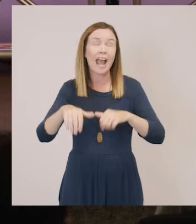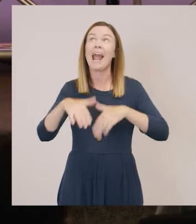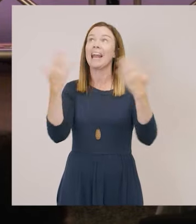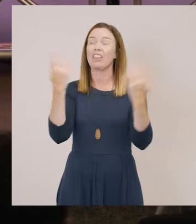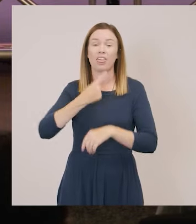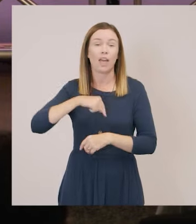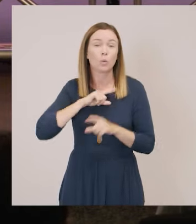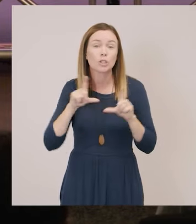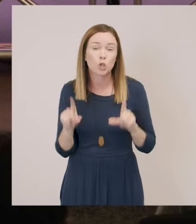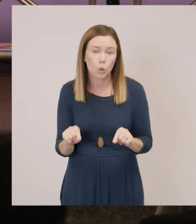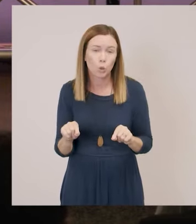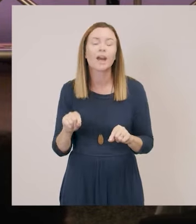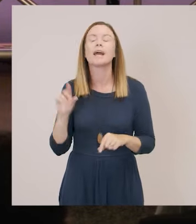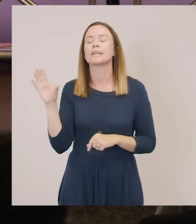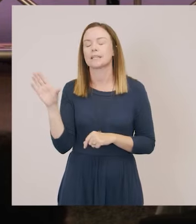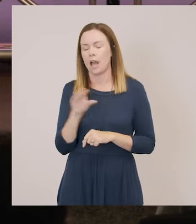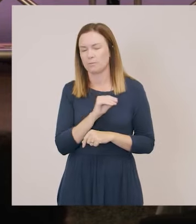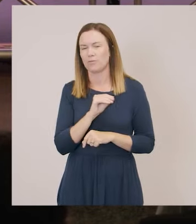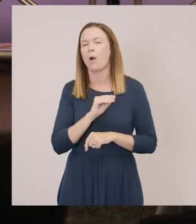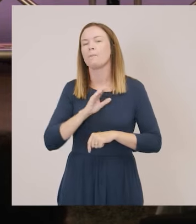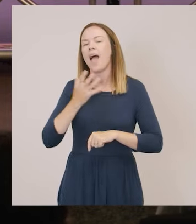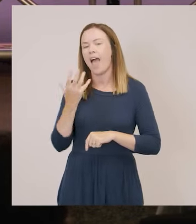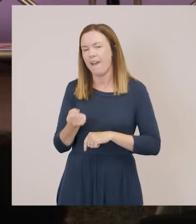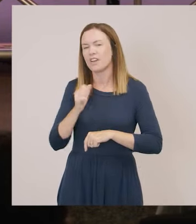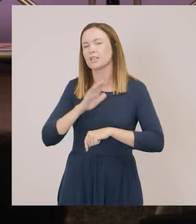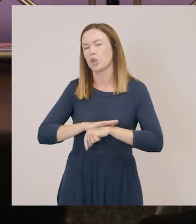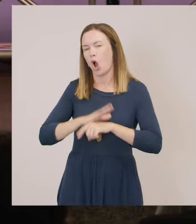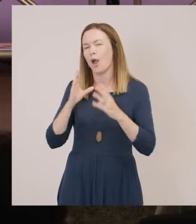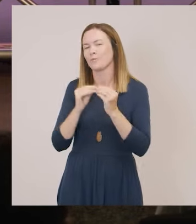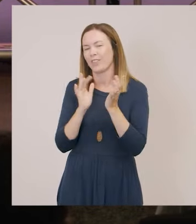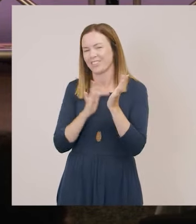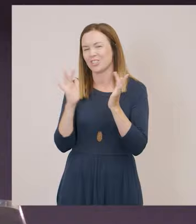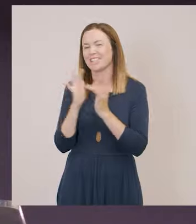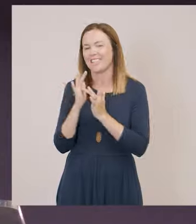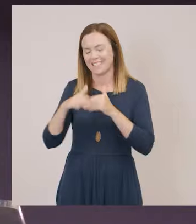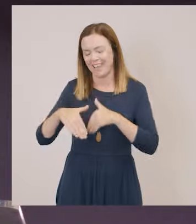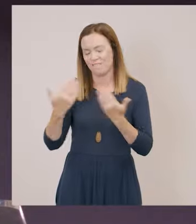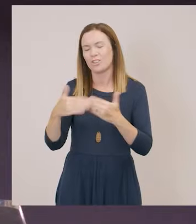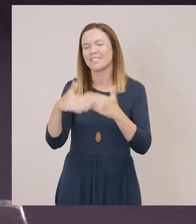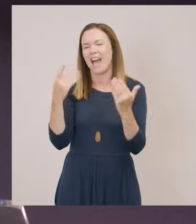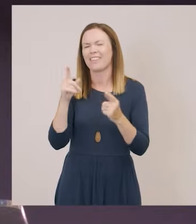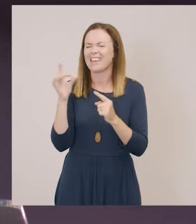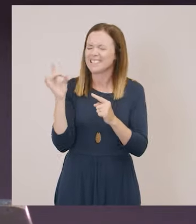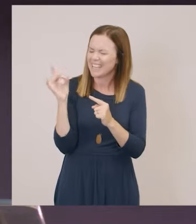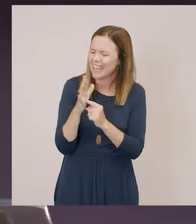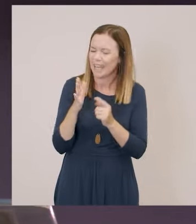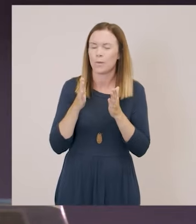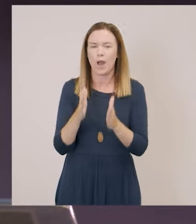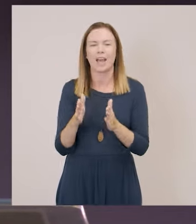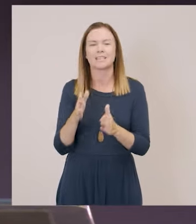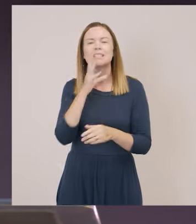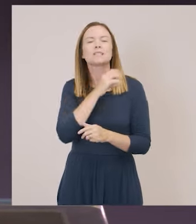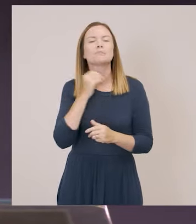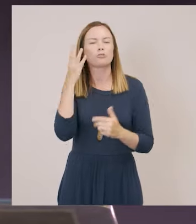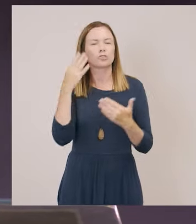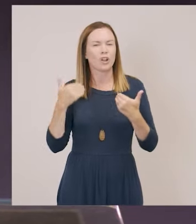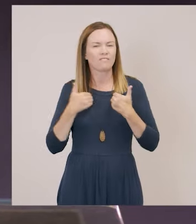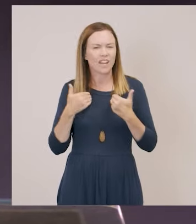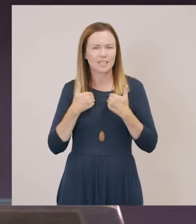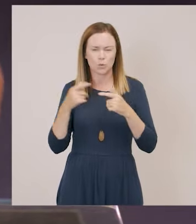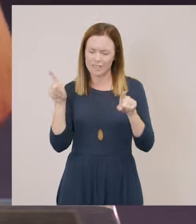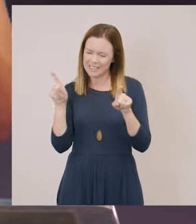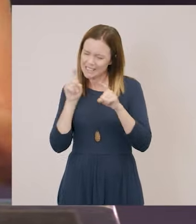do, it all comes out of a place of spending time with Jesus every day. It's one of the key ways that we stay spiritually fit and we stay